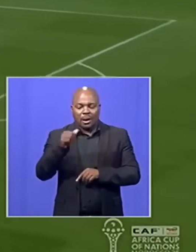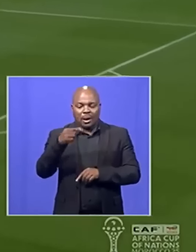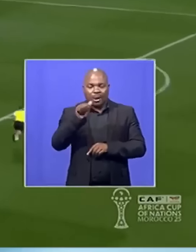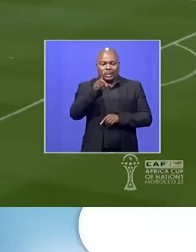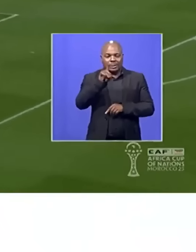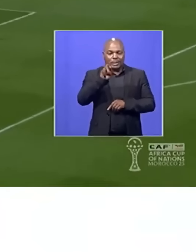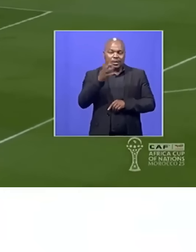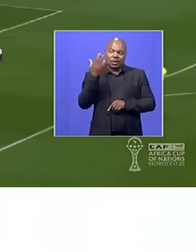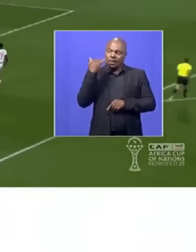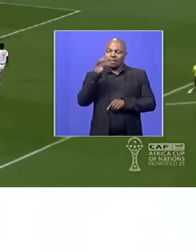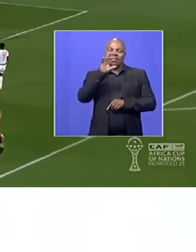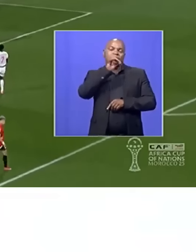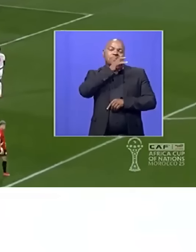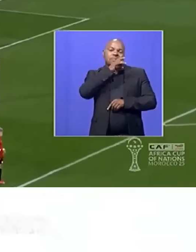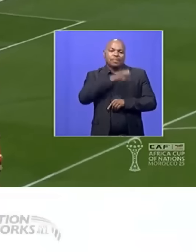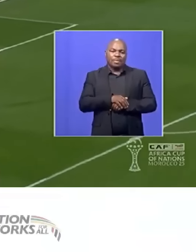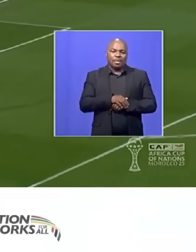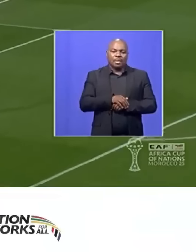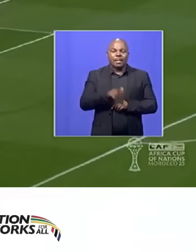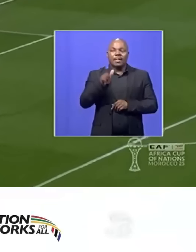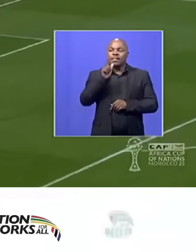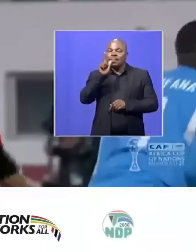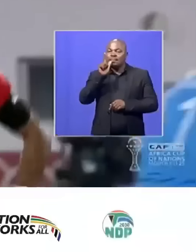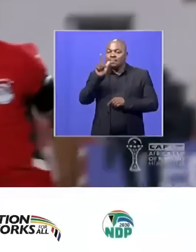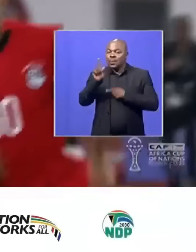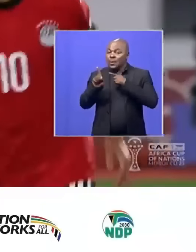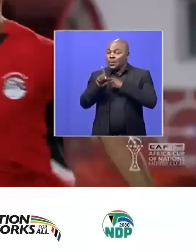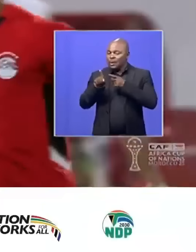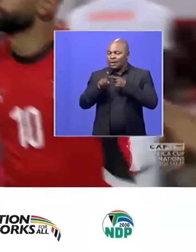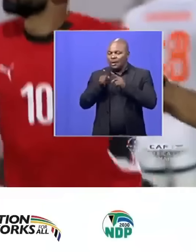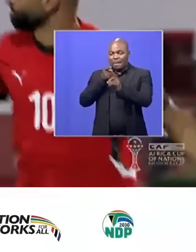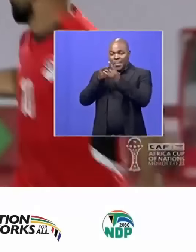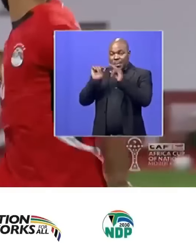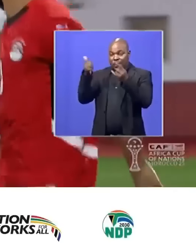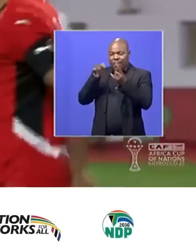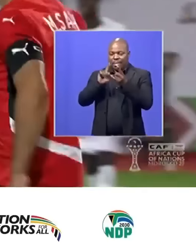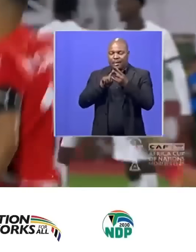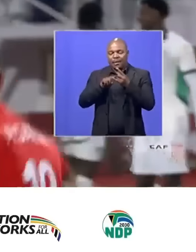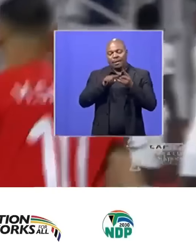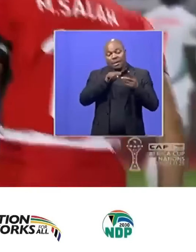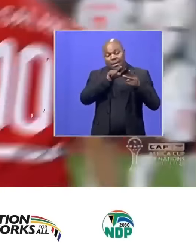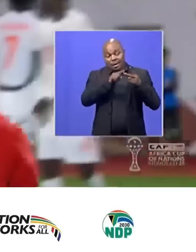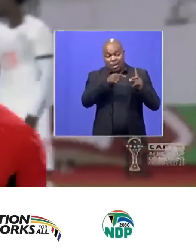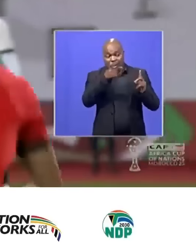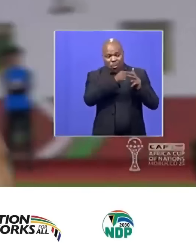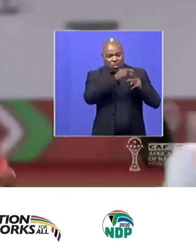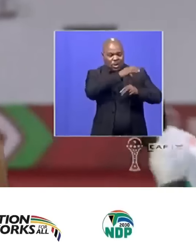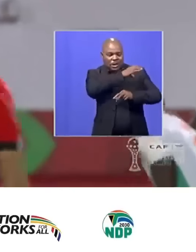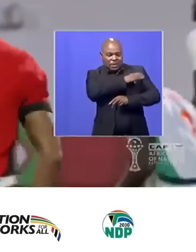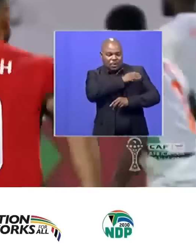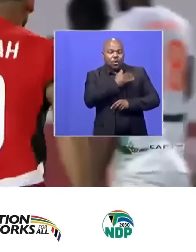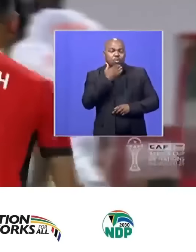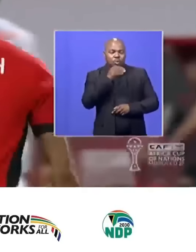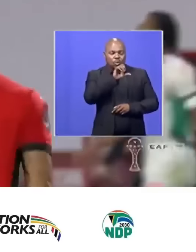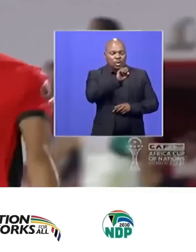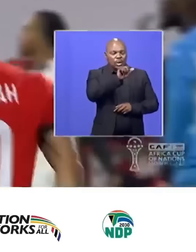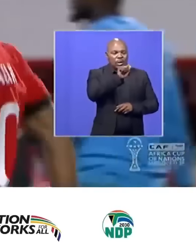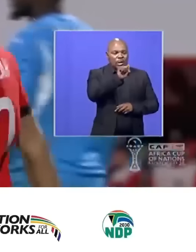Mokibelo. Monweša dino wa Liverpool gape le mokaptene wa Egypt Mohamed Salah o ile a nweša nno ya gagwe ya bone phadišanong